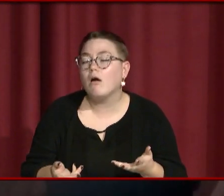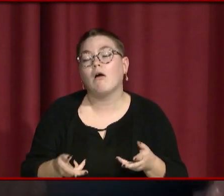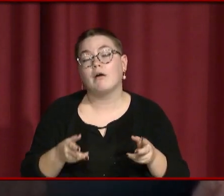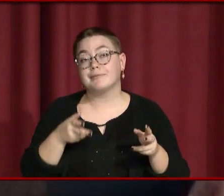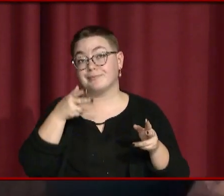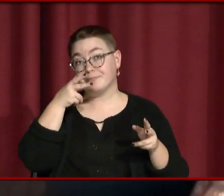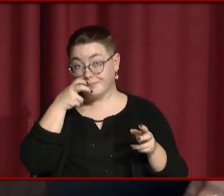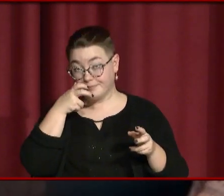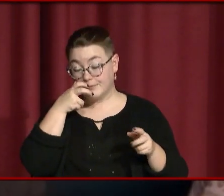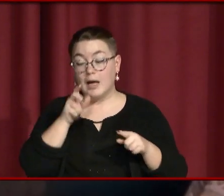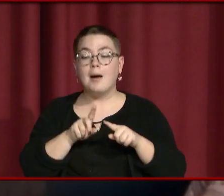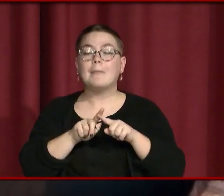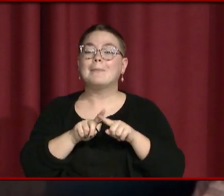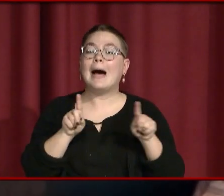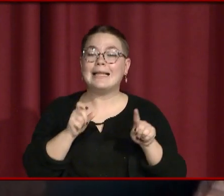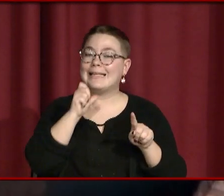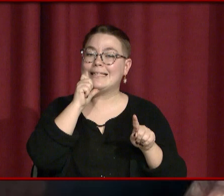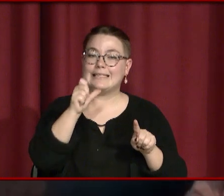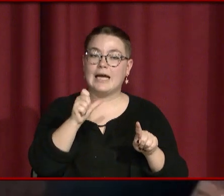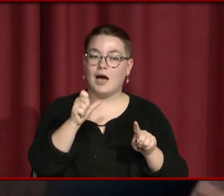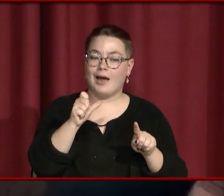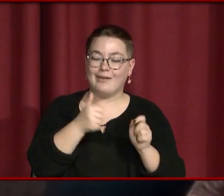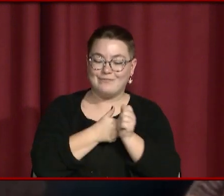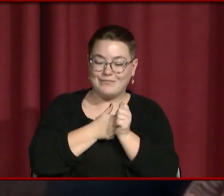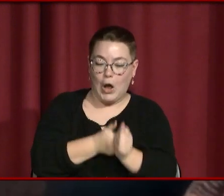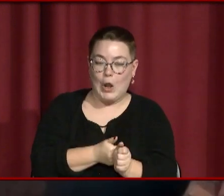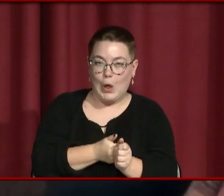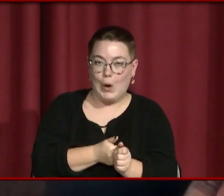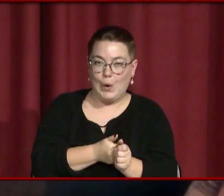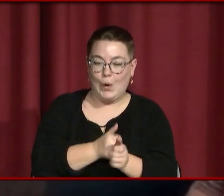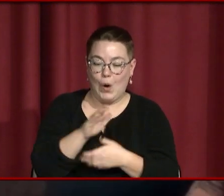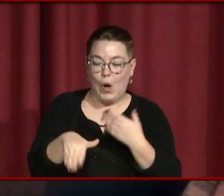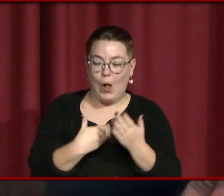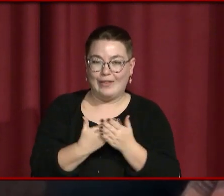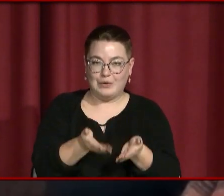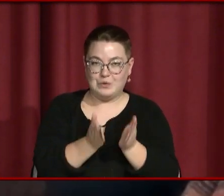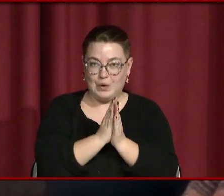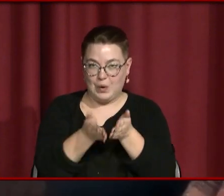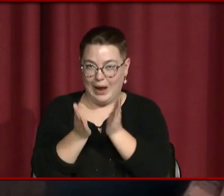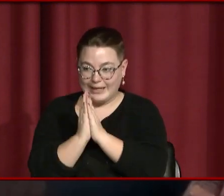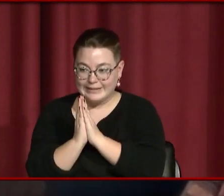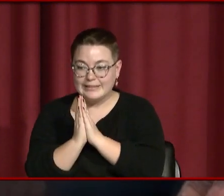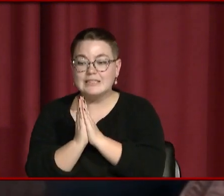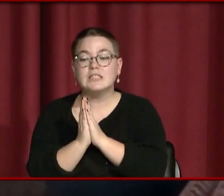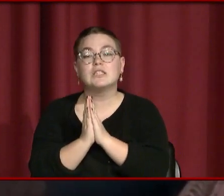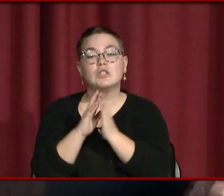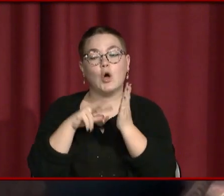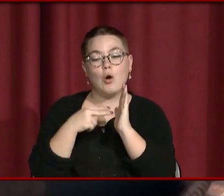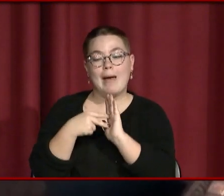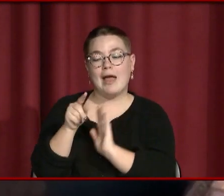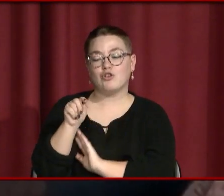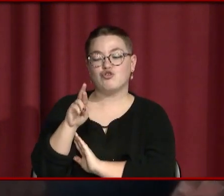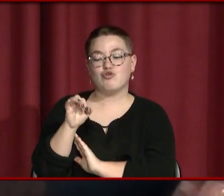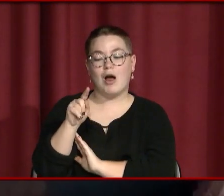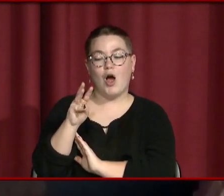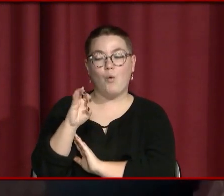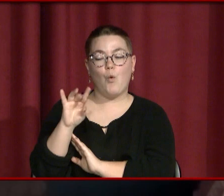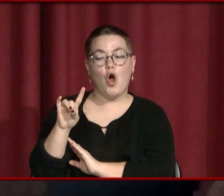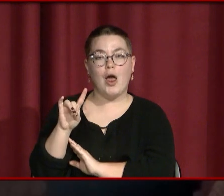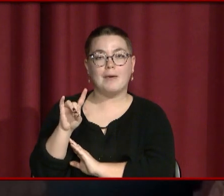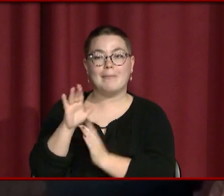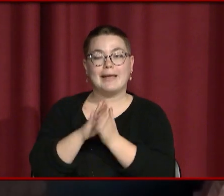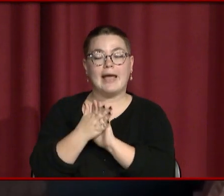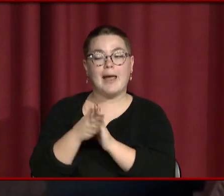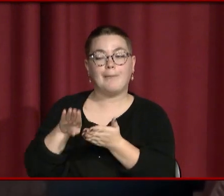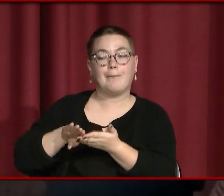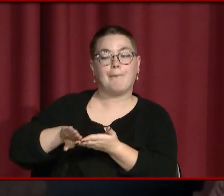didn't actually take that learning to fuel the way maps were made. This